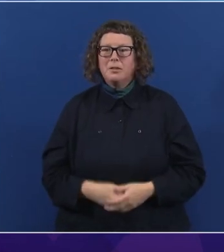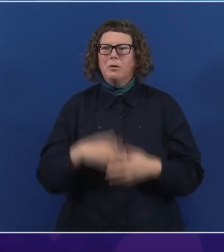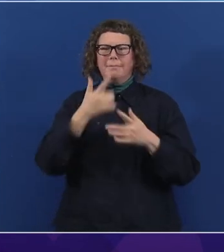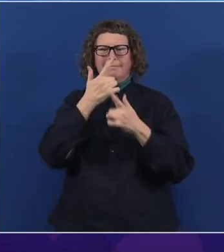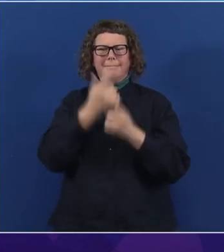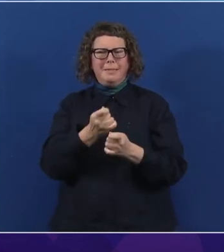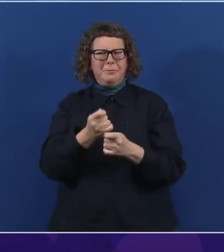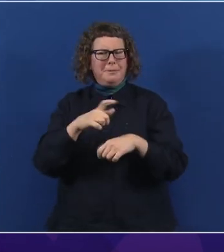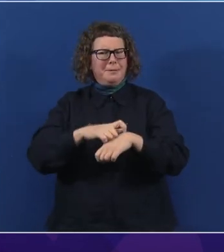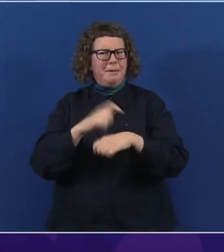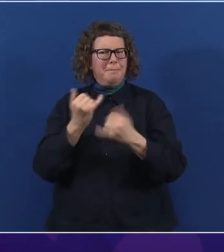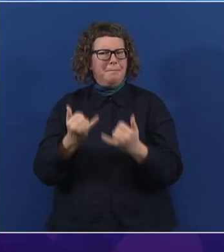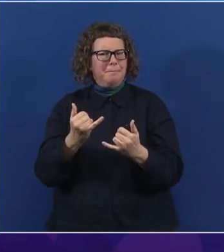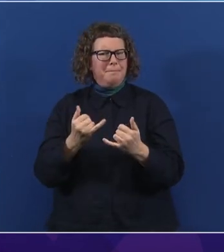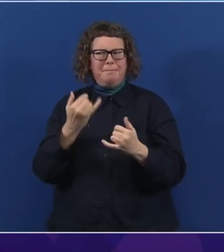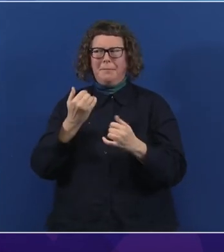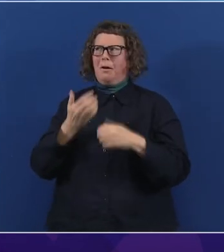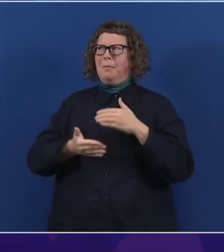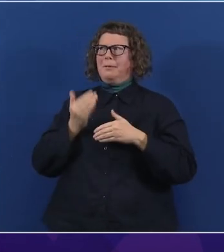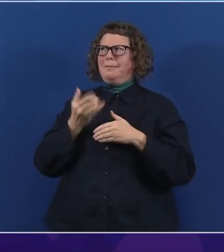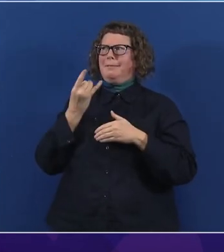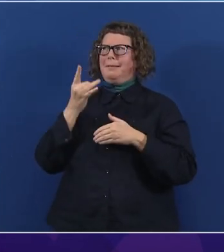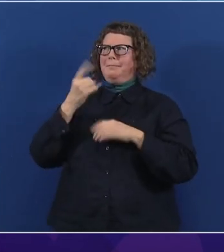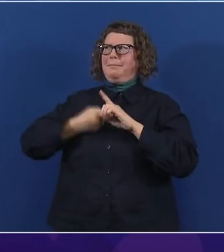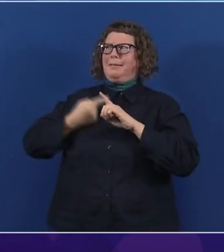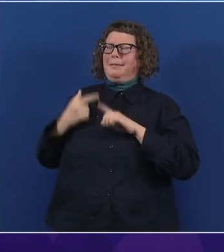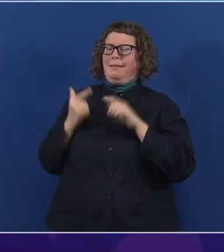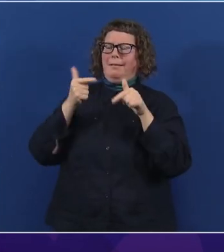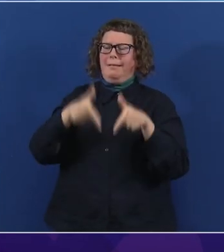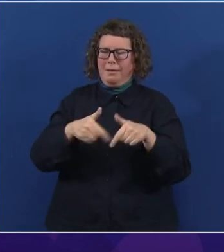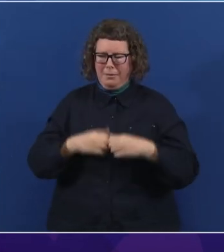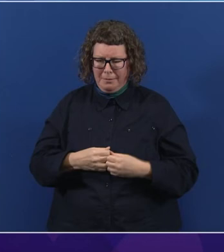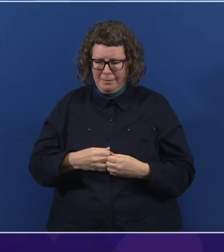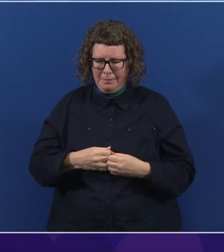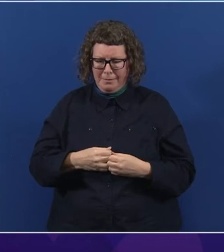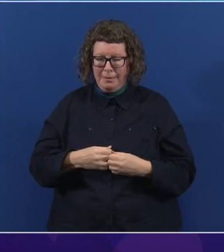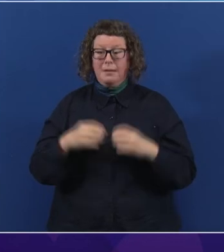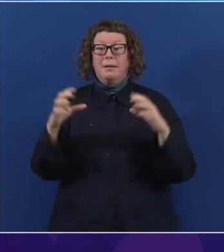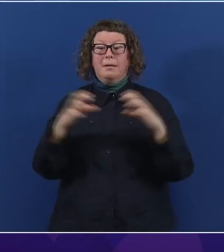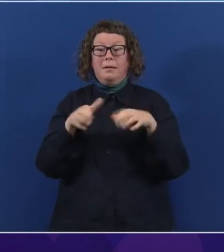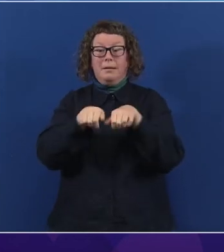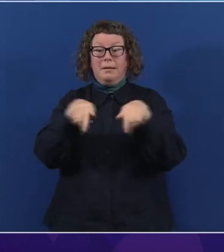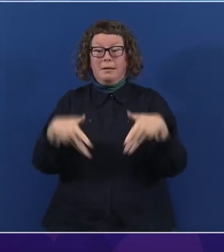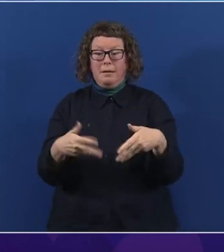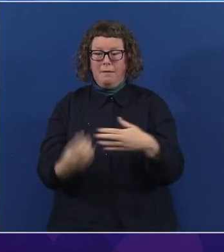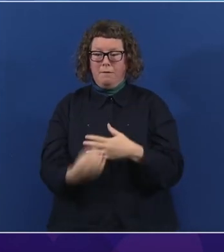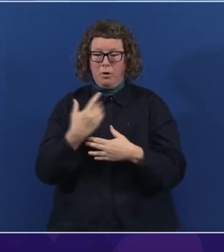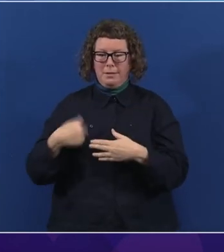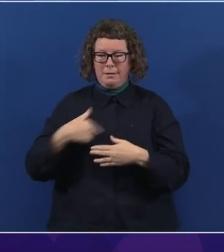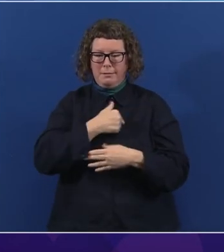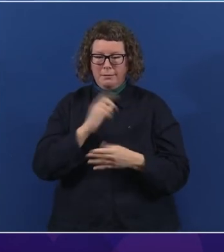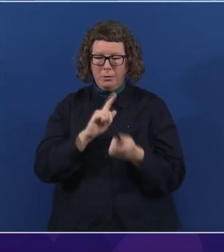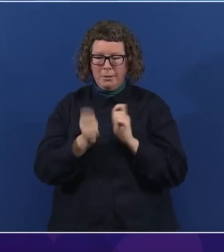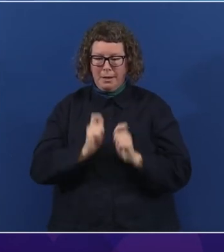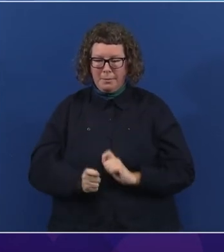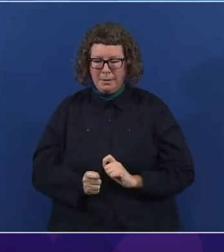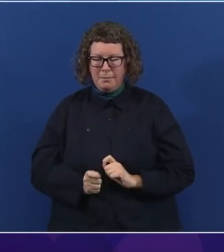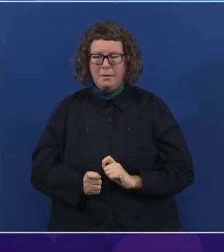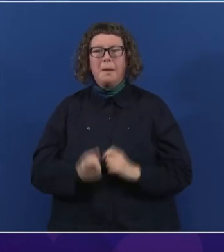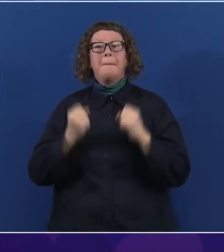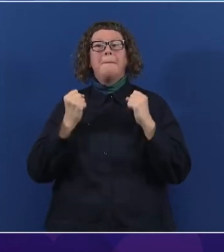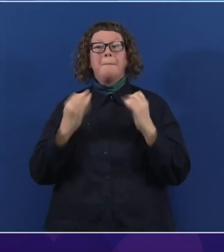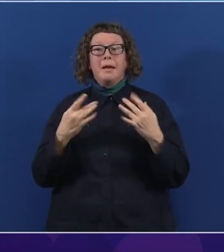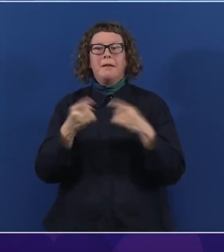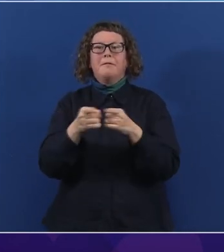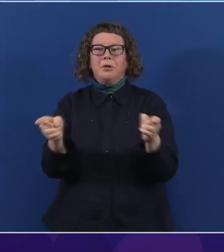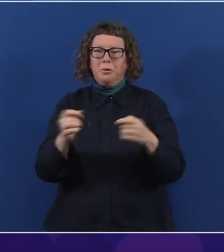more than 18 months later. We know very well how the pandemic has forced us to adapt. And many of you have spent